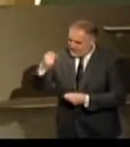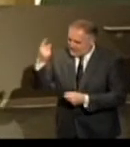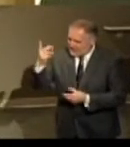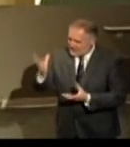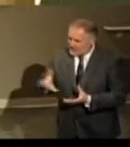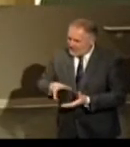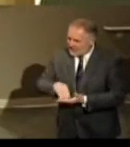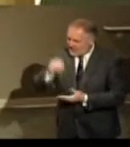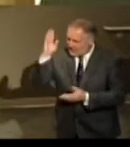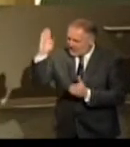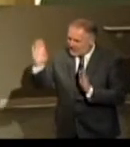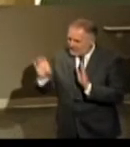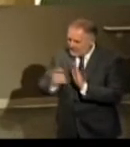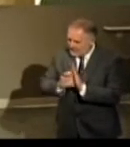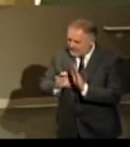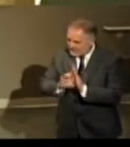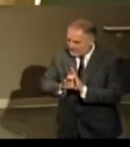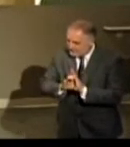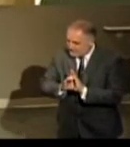commandments.